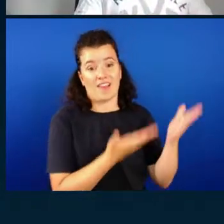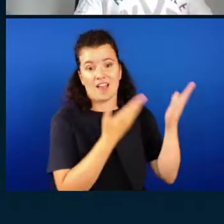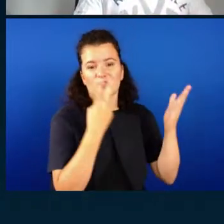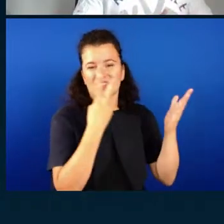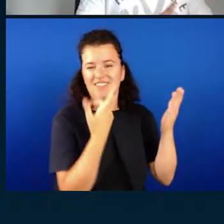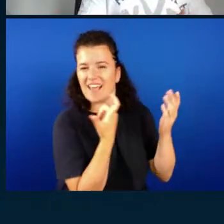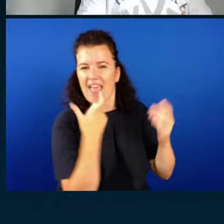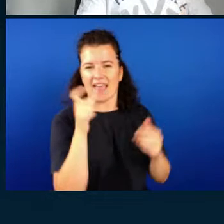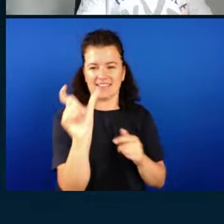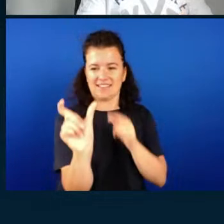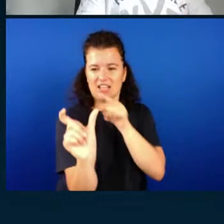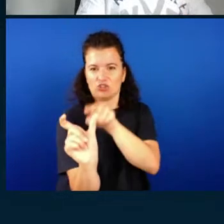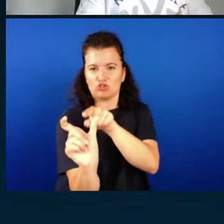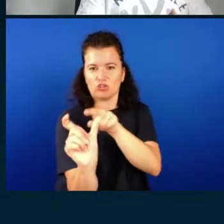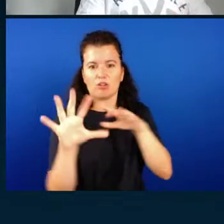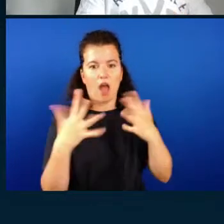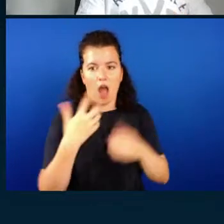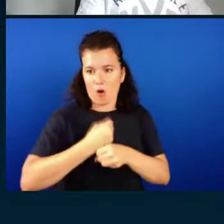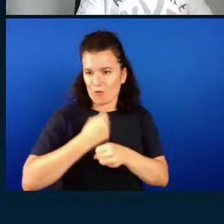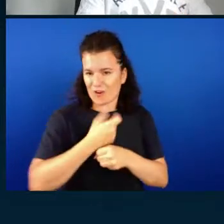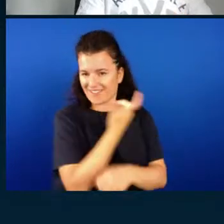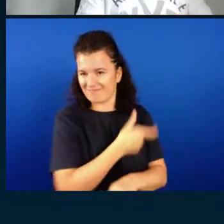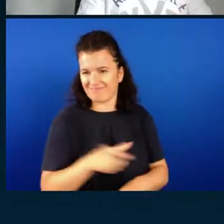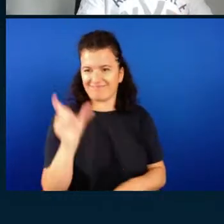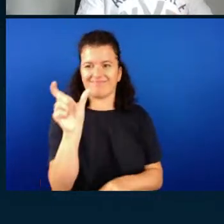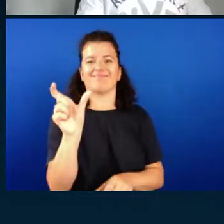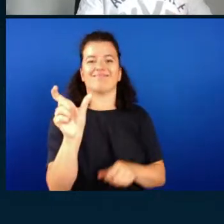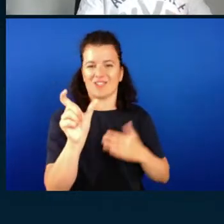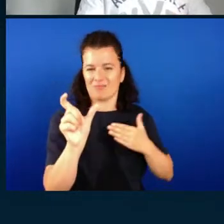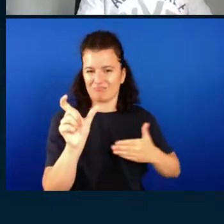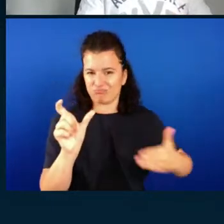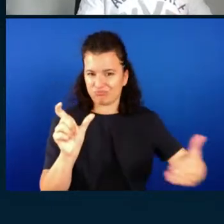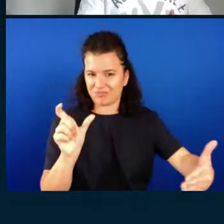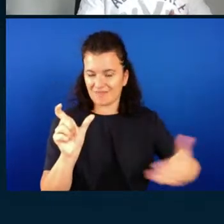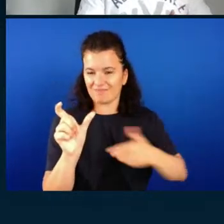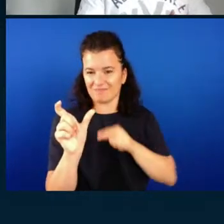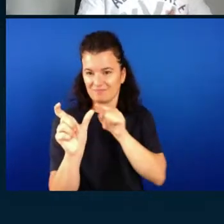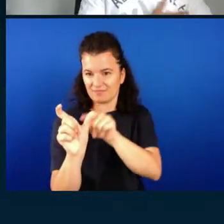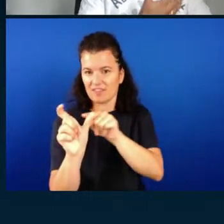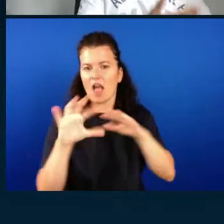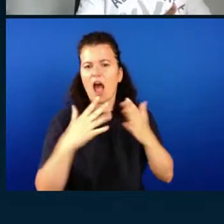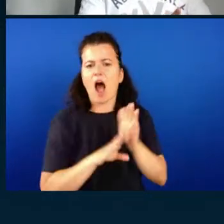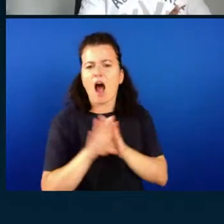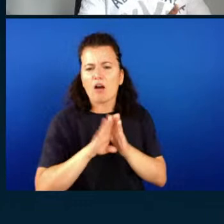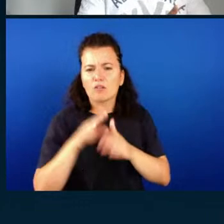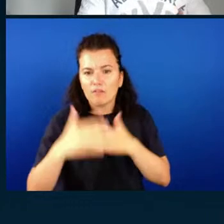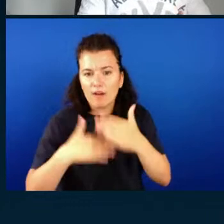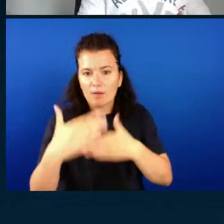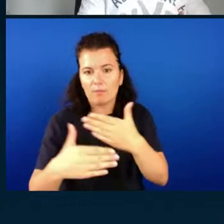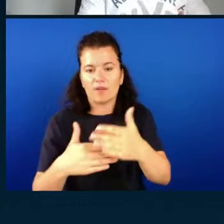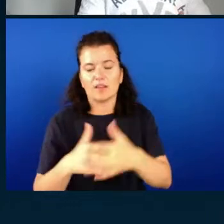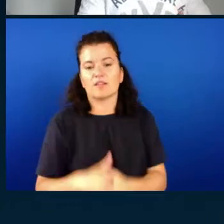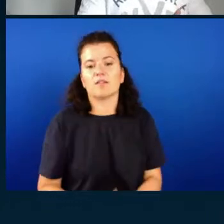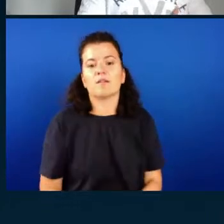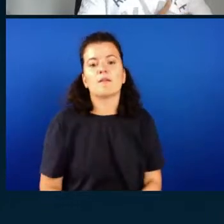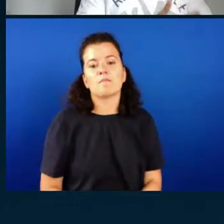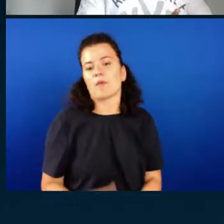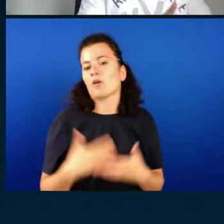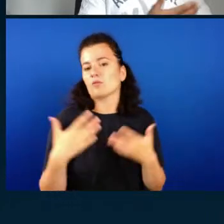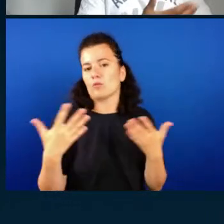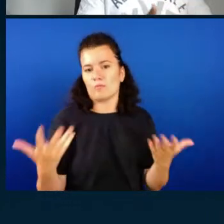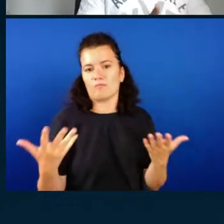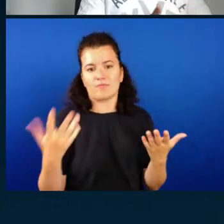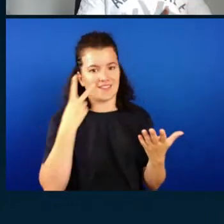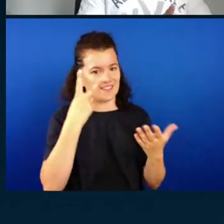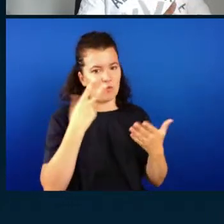is, and what we are going to do. So what's the development of it? It's normal .NET development or any kind of a development, what we do. So we